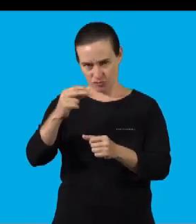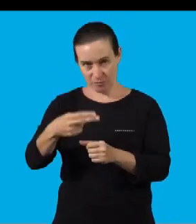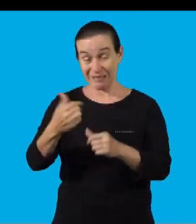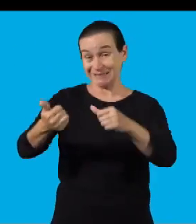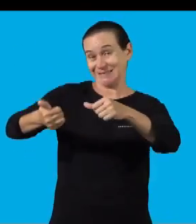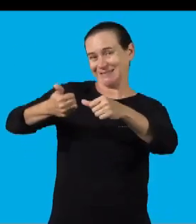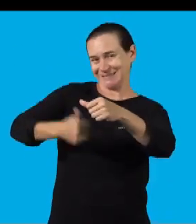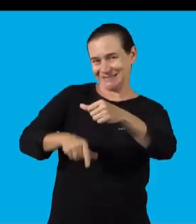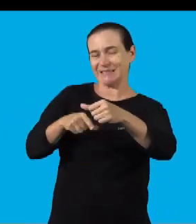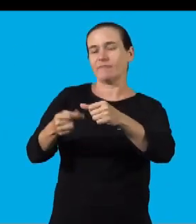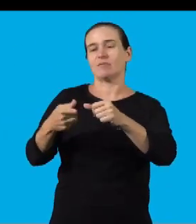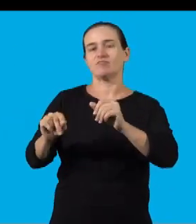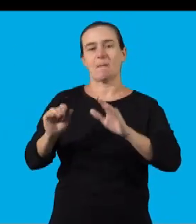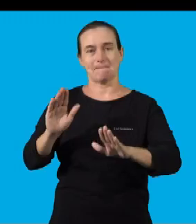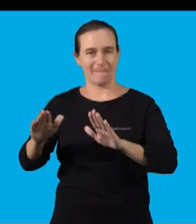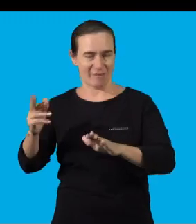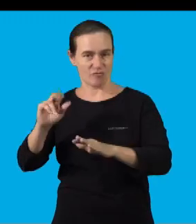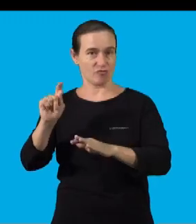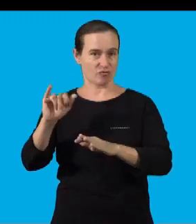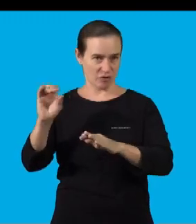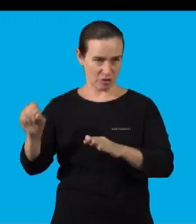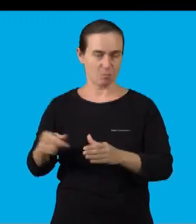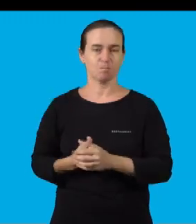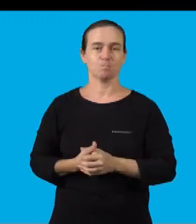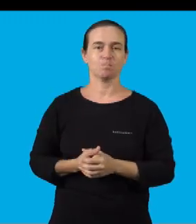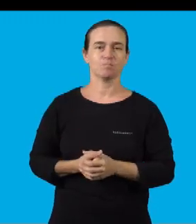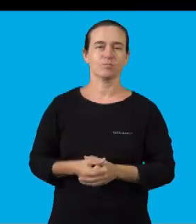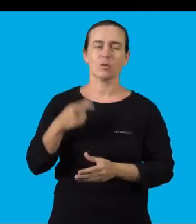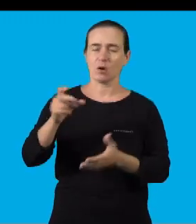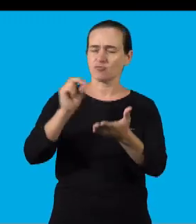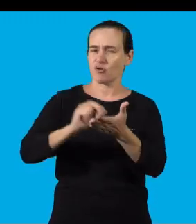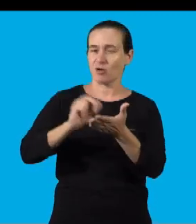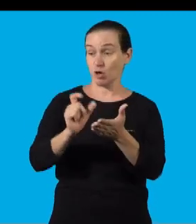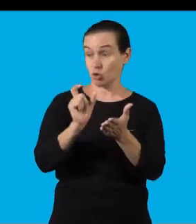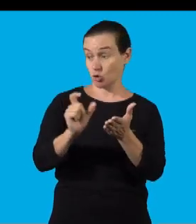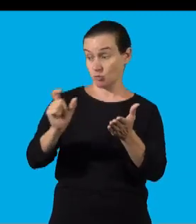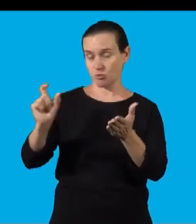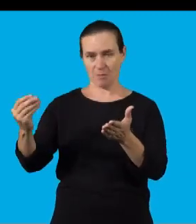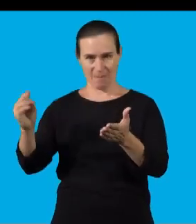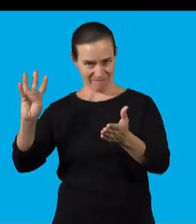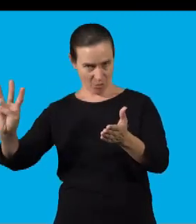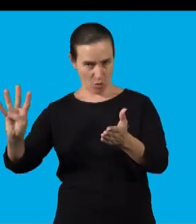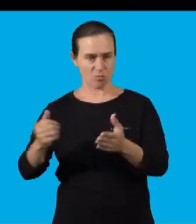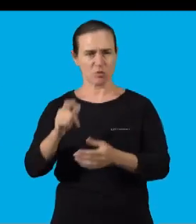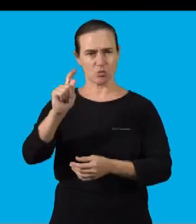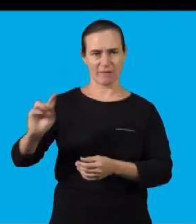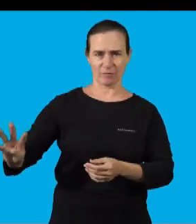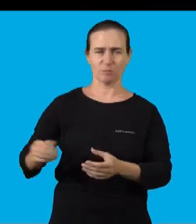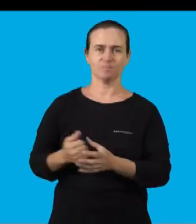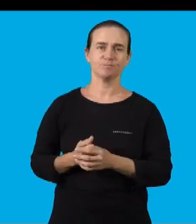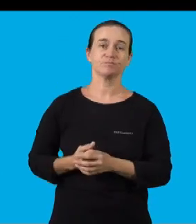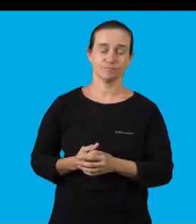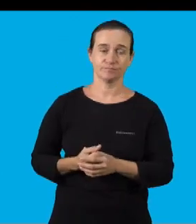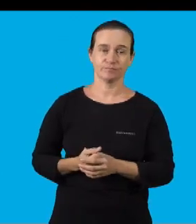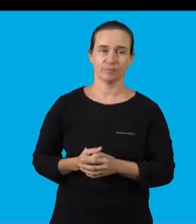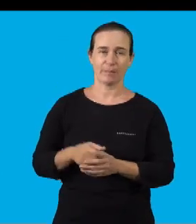pattern. Our question there says, write down the fourth term of this sequence. Now, when it comes to the numerators, we know